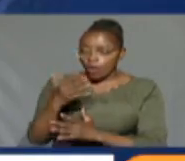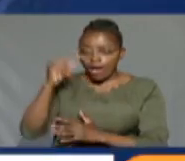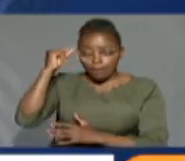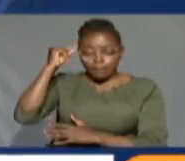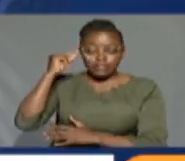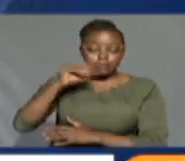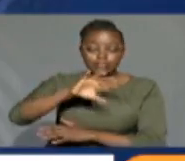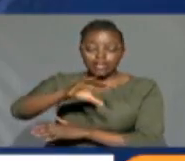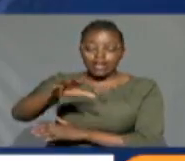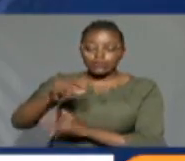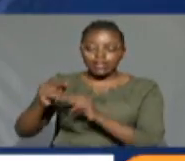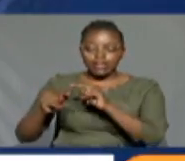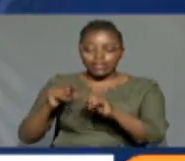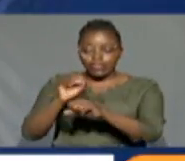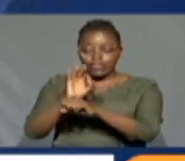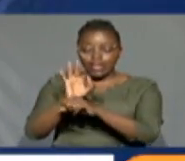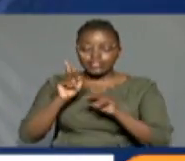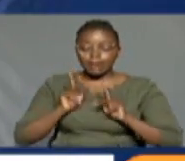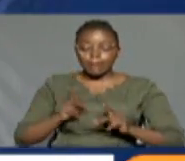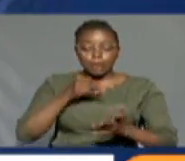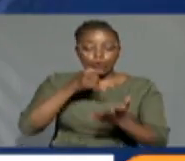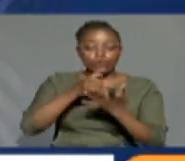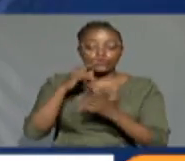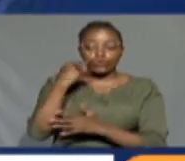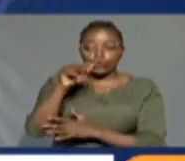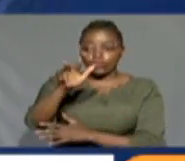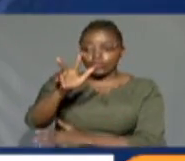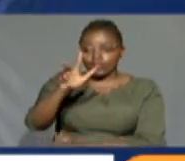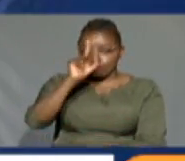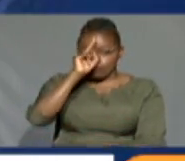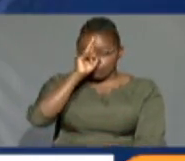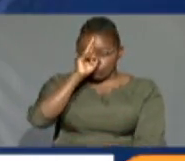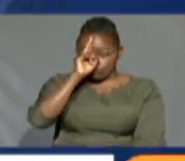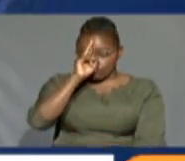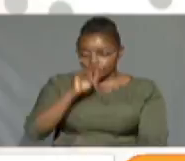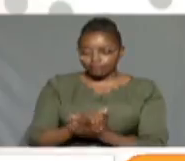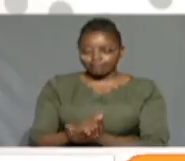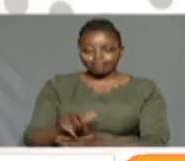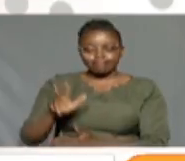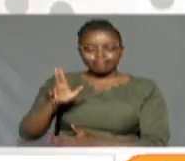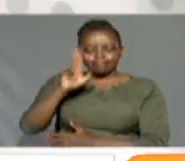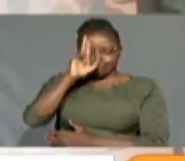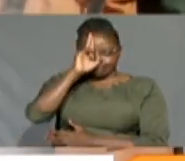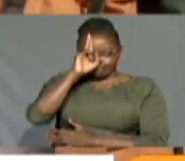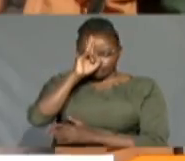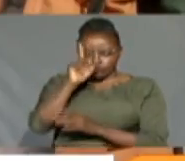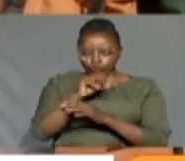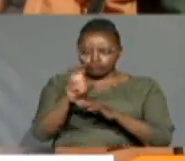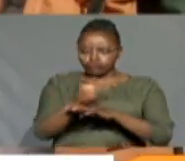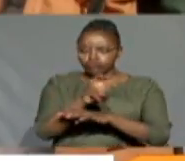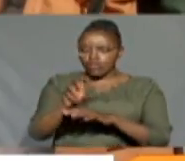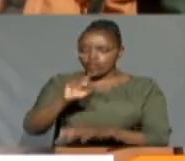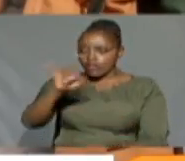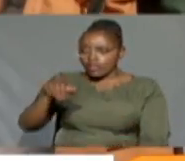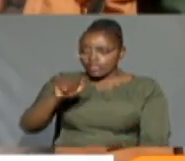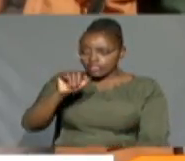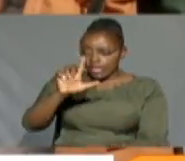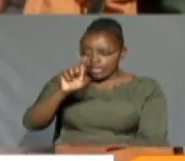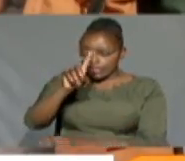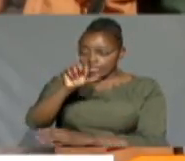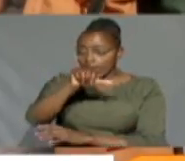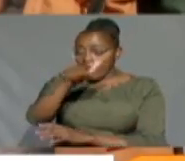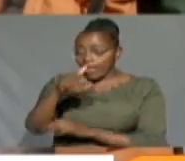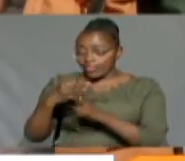Marsabit County, killing 13 people, among them three police officers. The three officers were manning the Jaldesa village, while the other